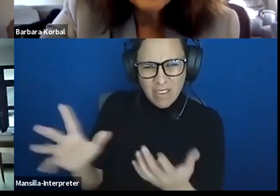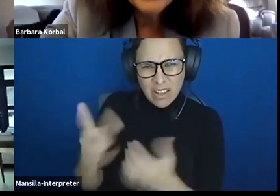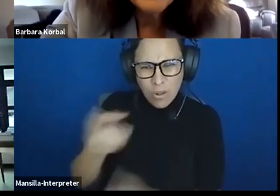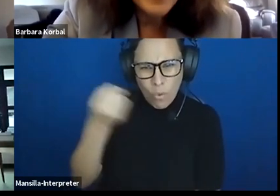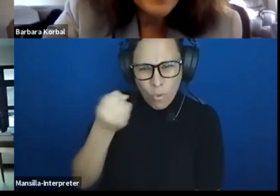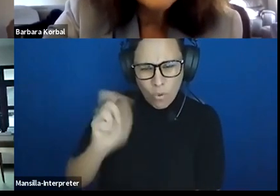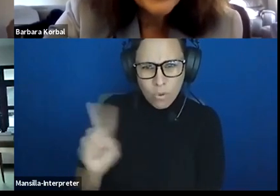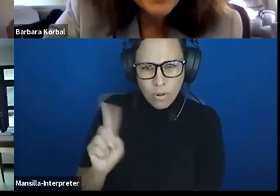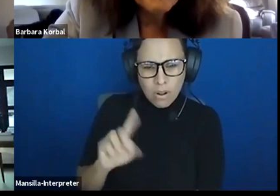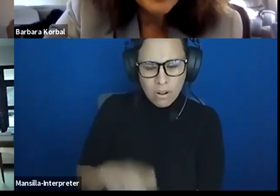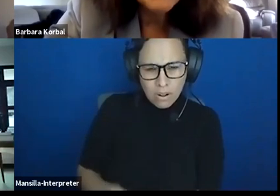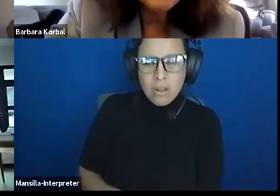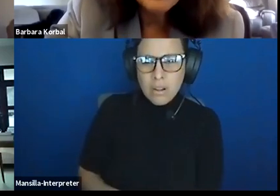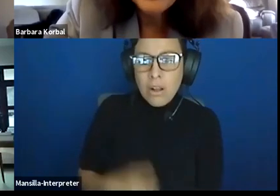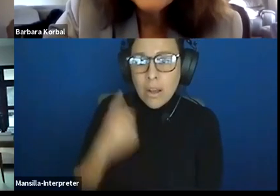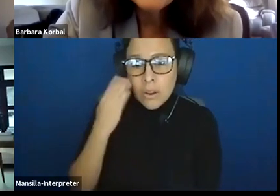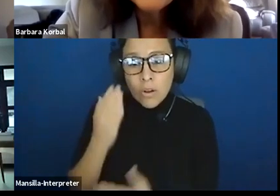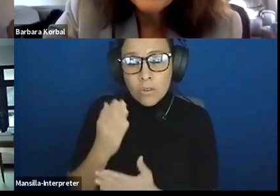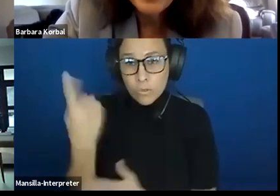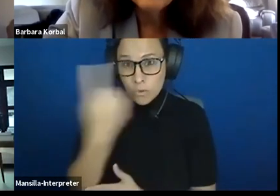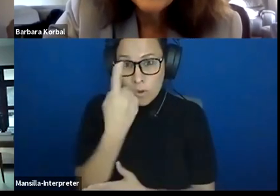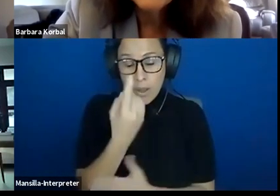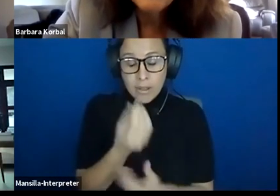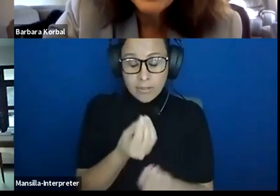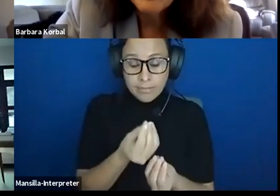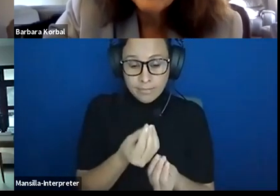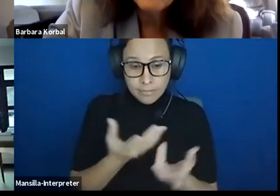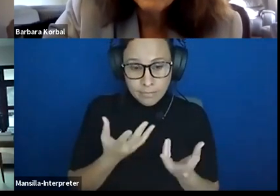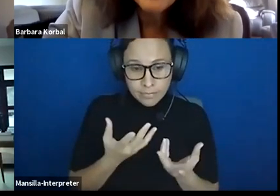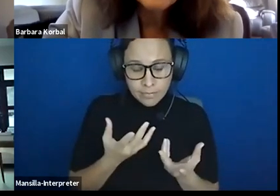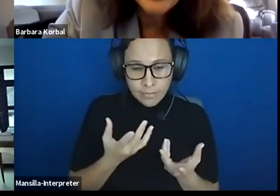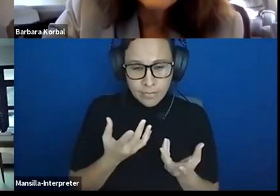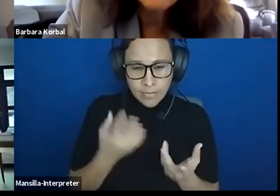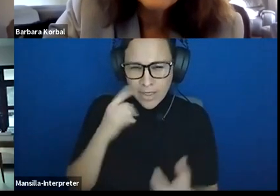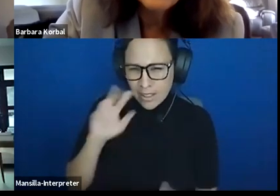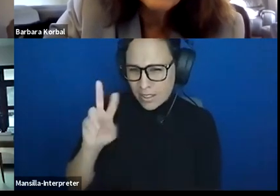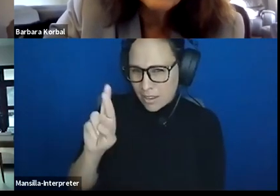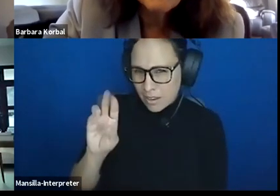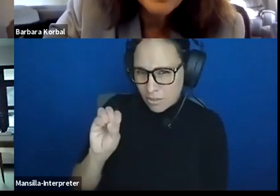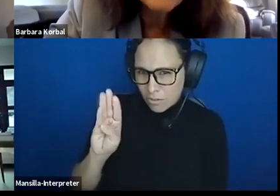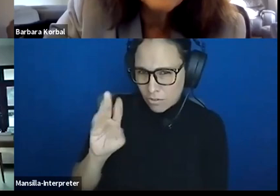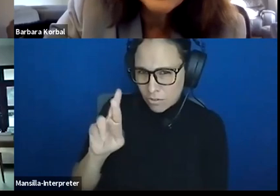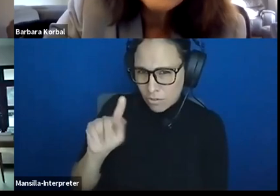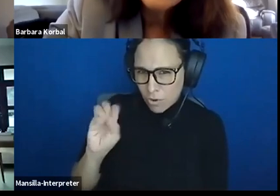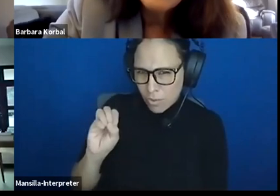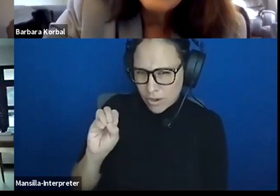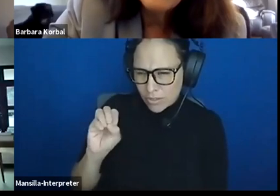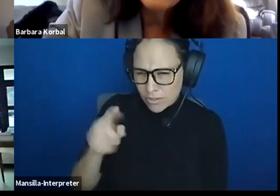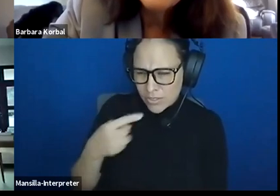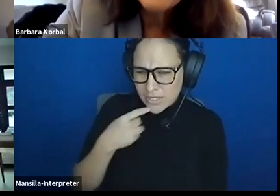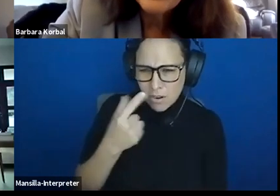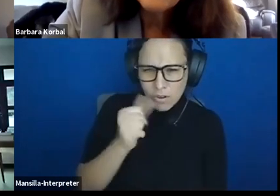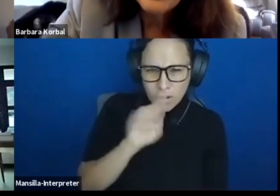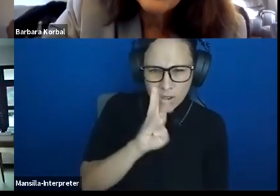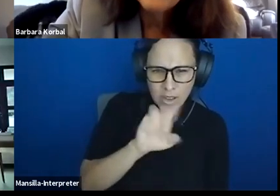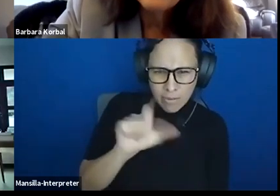in terms, yeah, because somebody mentioned that was speaking, maybe Roberto, I don't know if it was you or Gabriela, but it